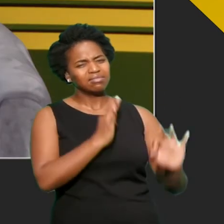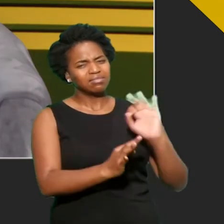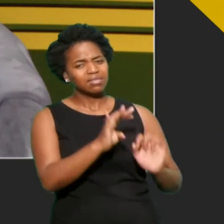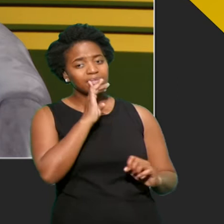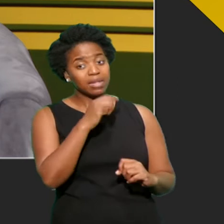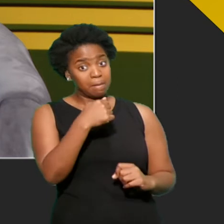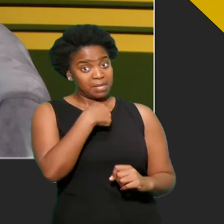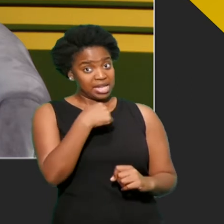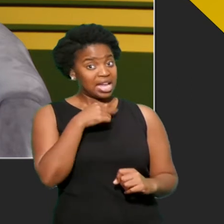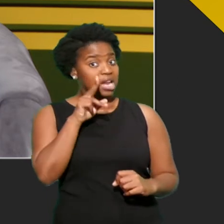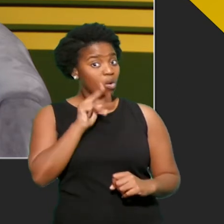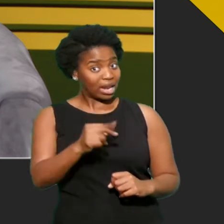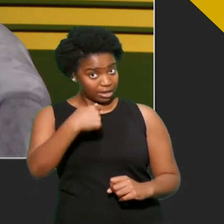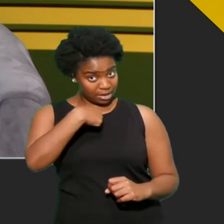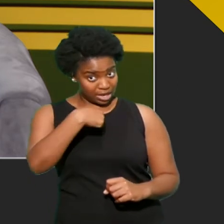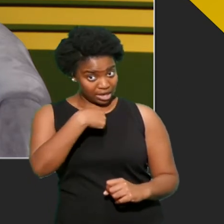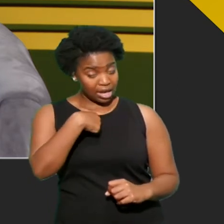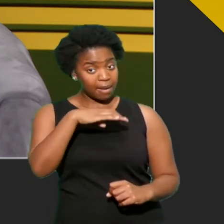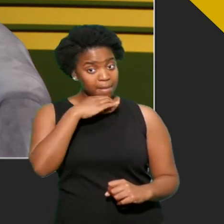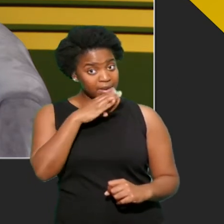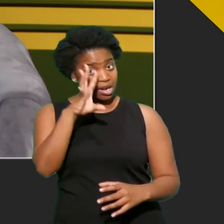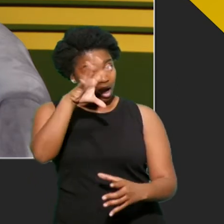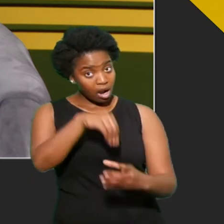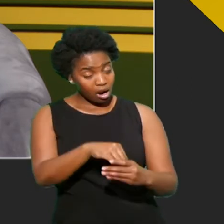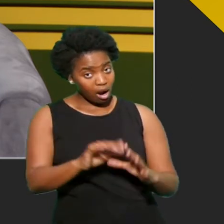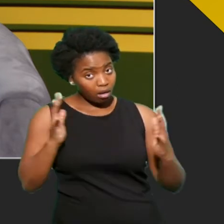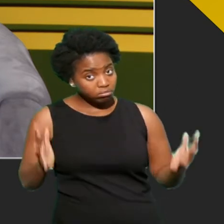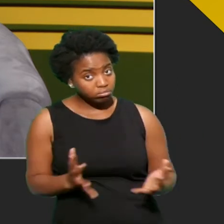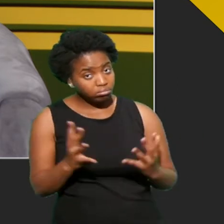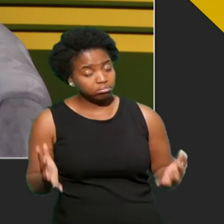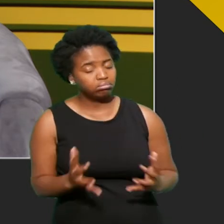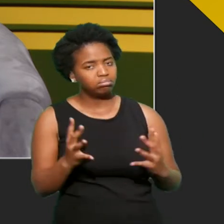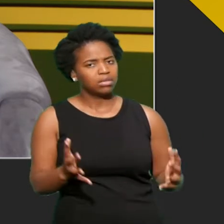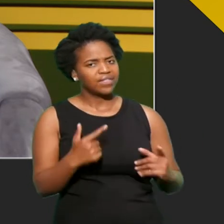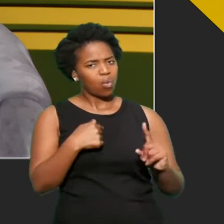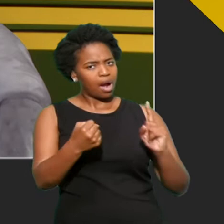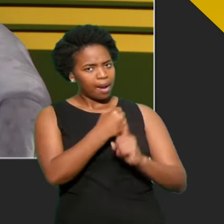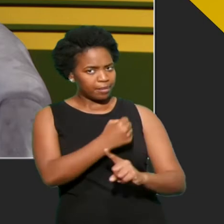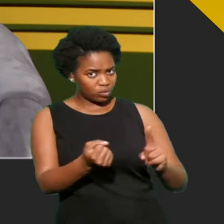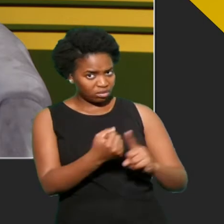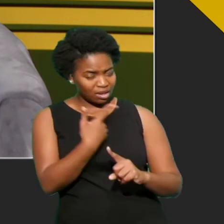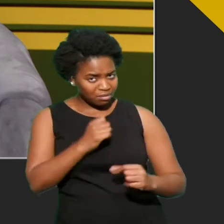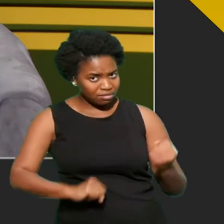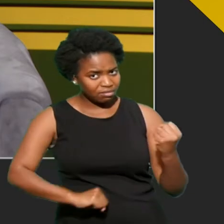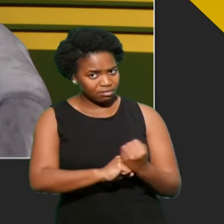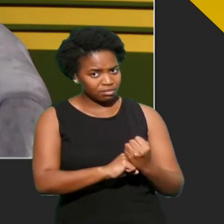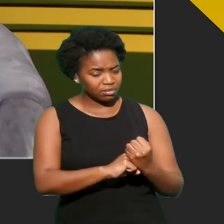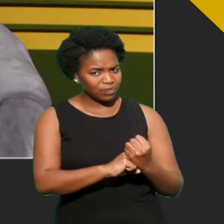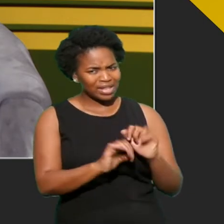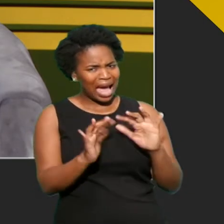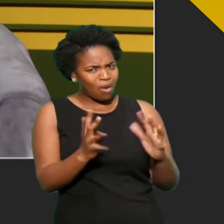as Nicolette, sitting here, I'm also part of that society that's contributing to creating this environment. Oh, yeah.